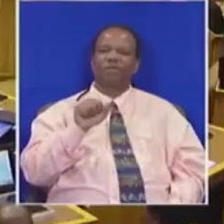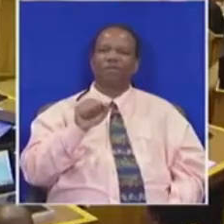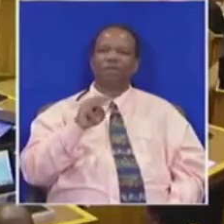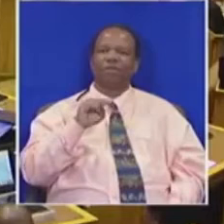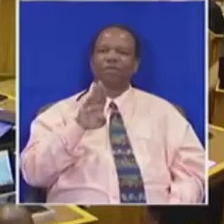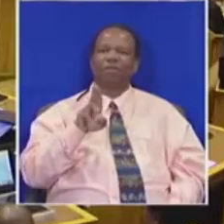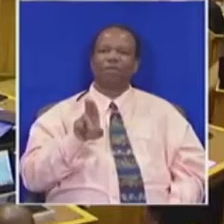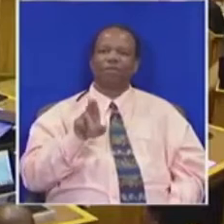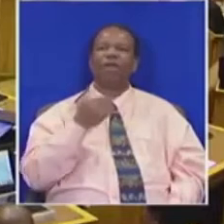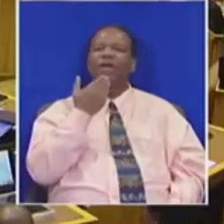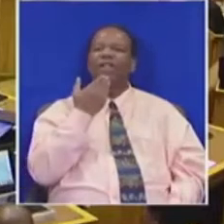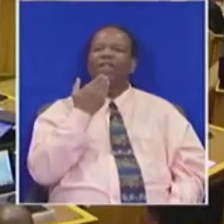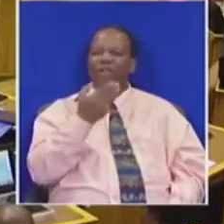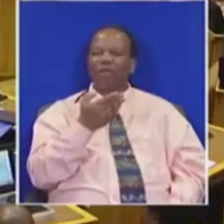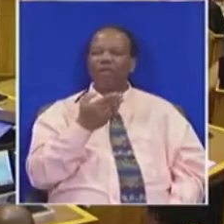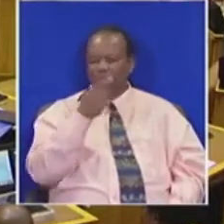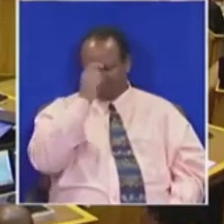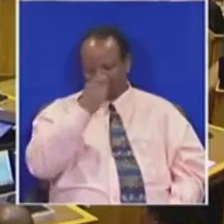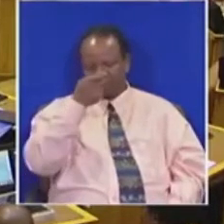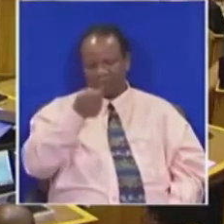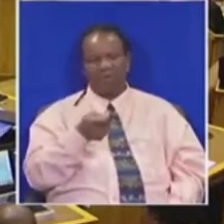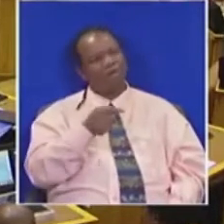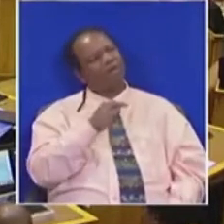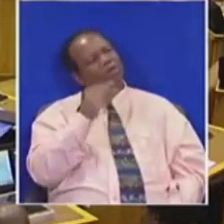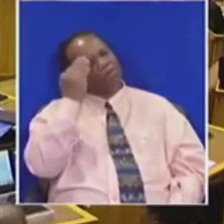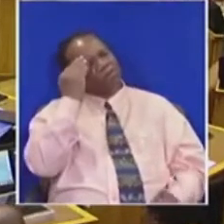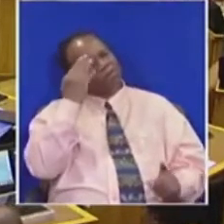No, thank you, Honorable Speaker. Do you know, Deputy President,